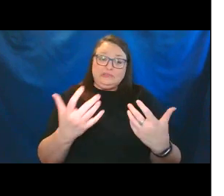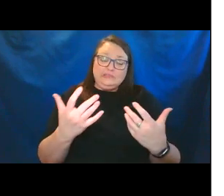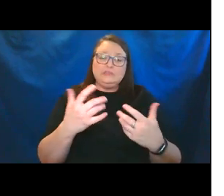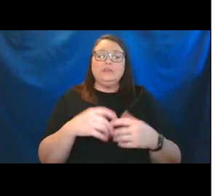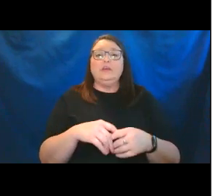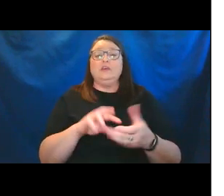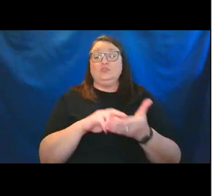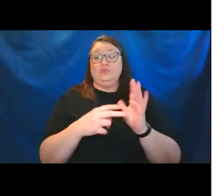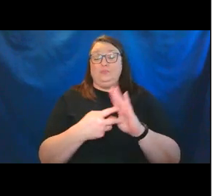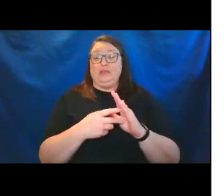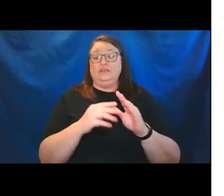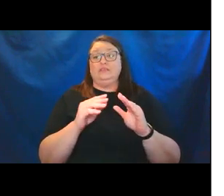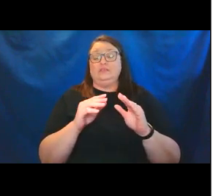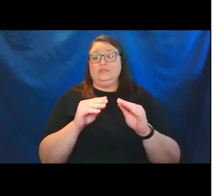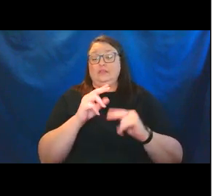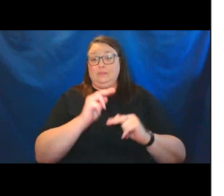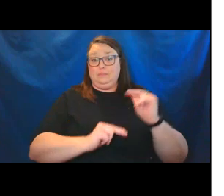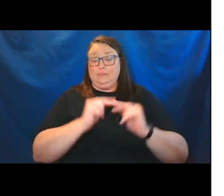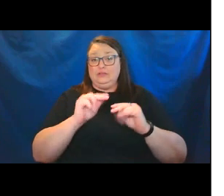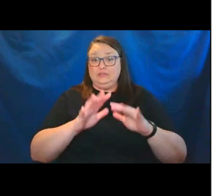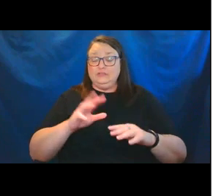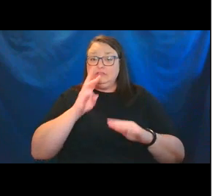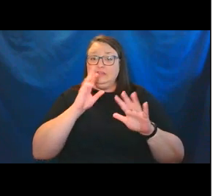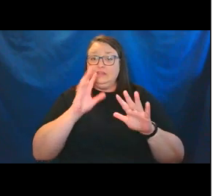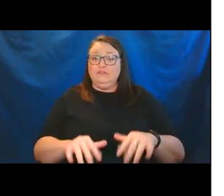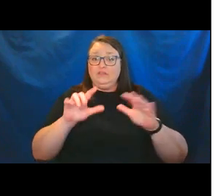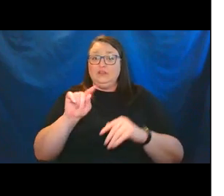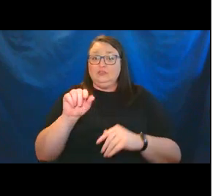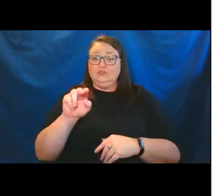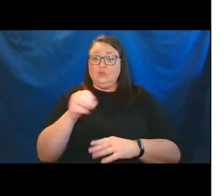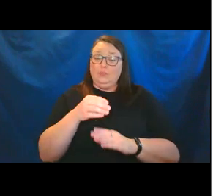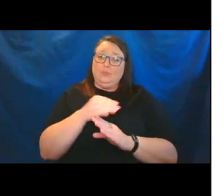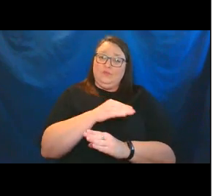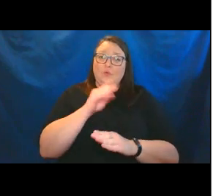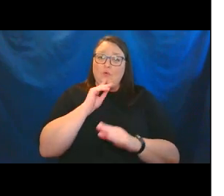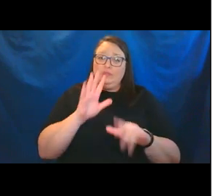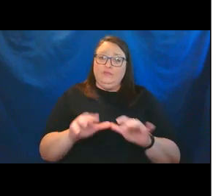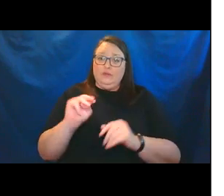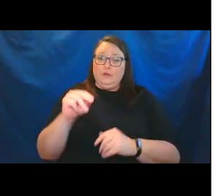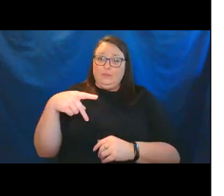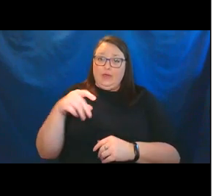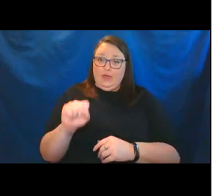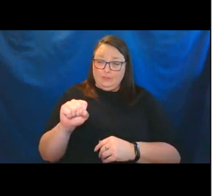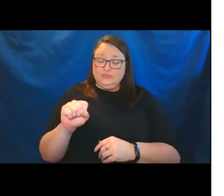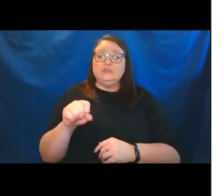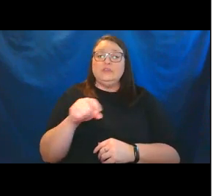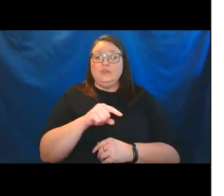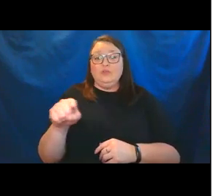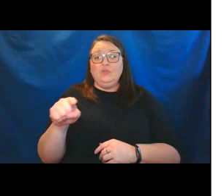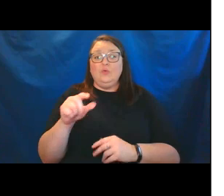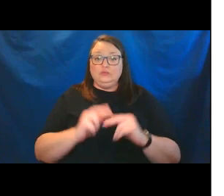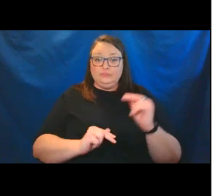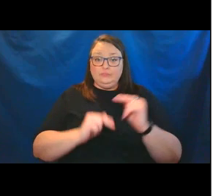devaluation of buildings in the flood zone that were built before flood maps that are out of compliance, getting flooded every